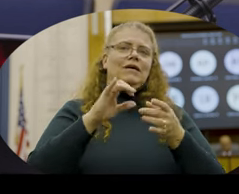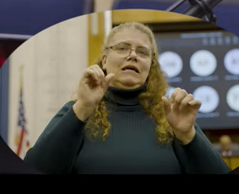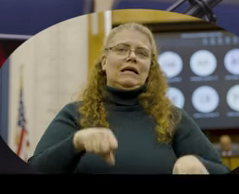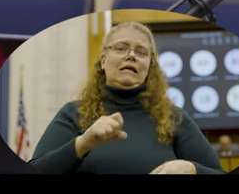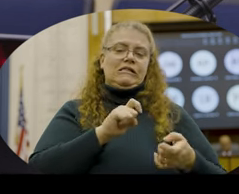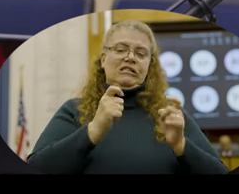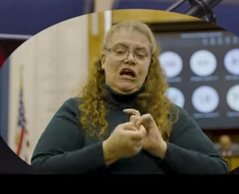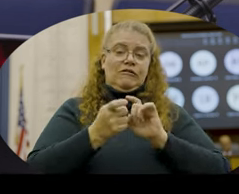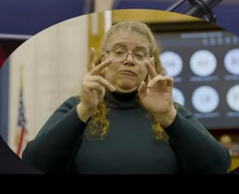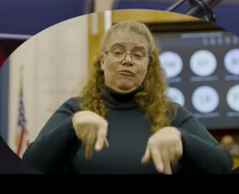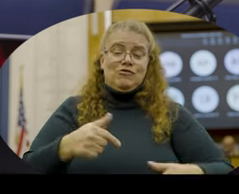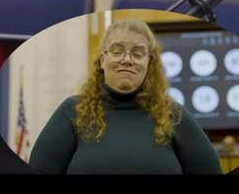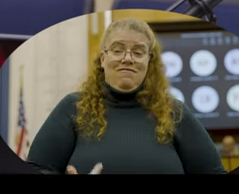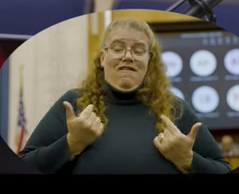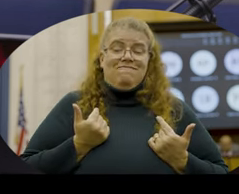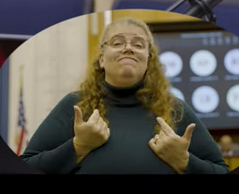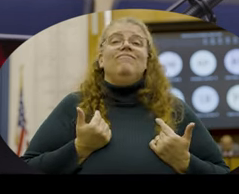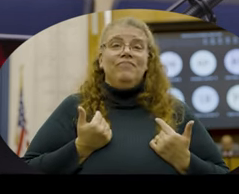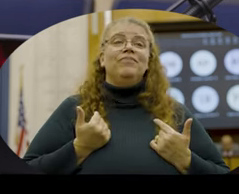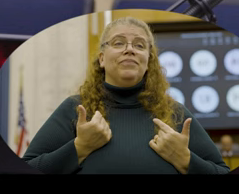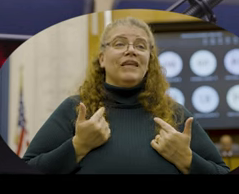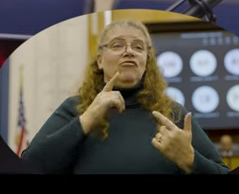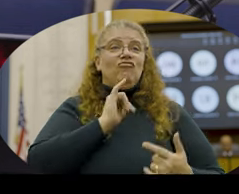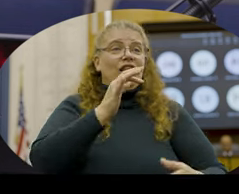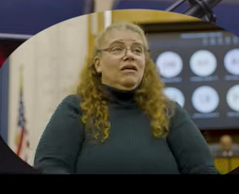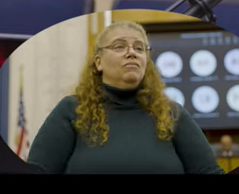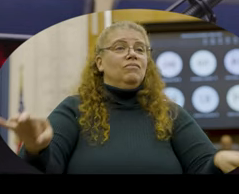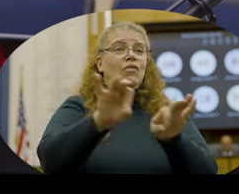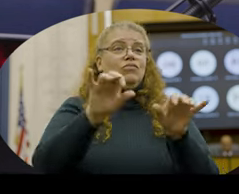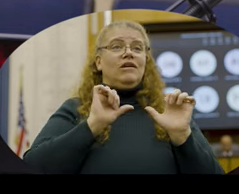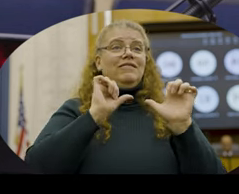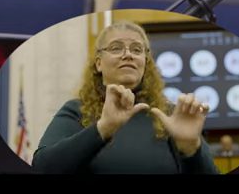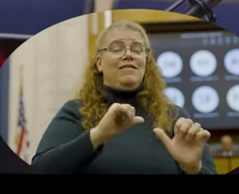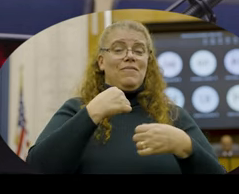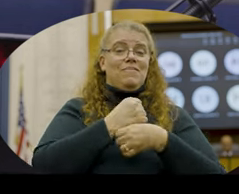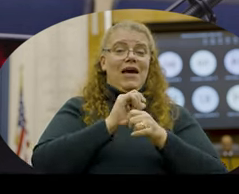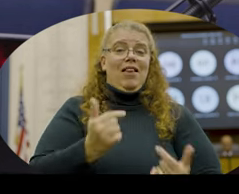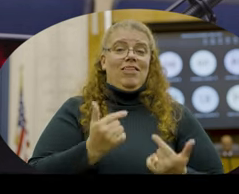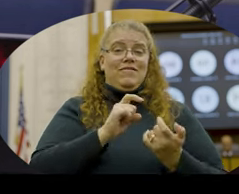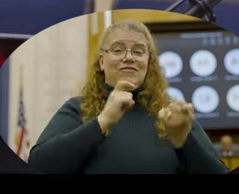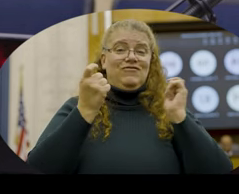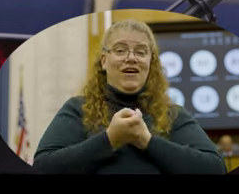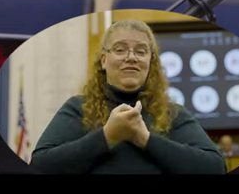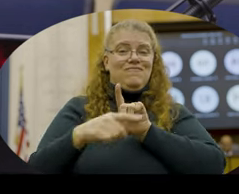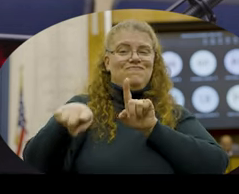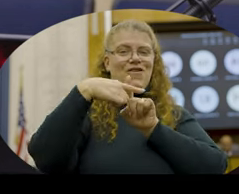investing $800,000 into our libraries to expand and restore service levels at Broad